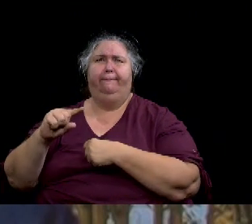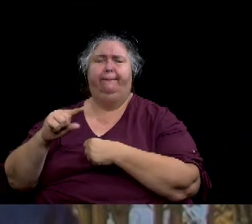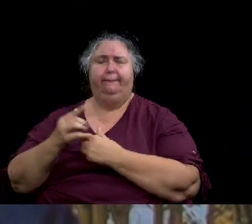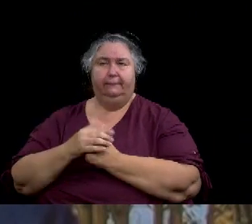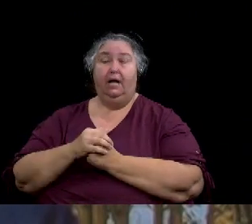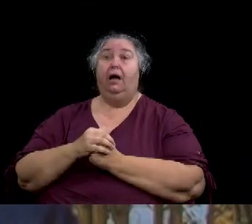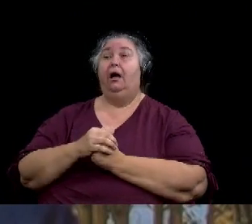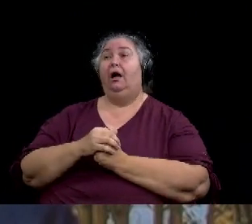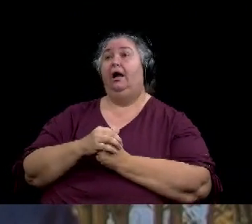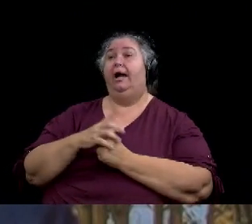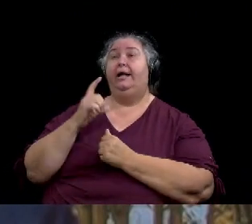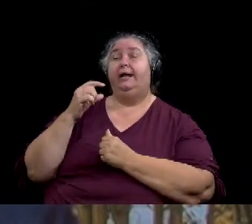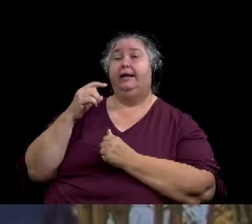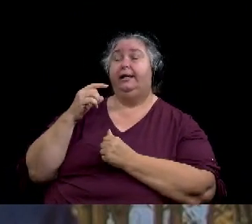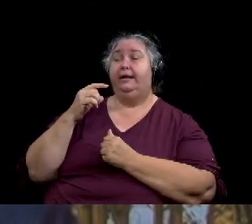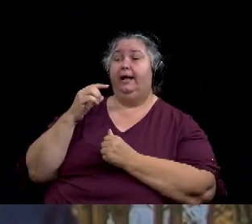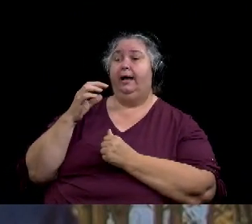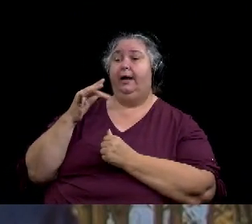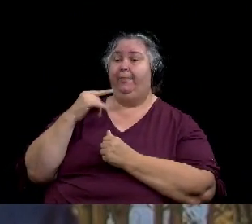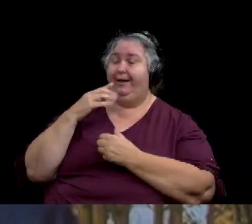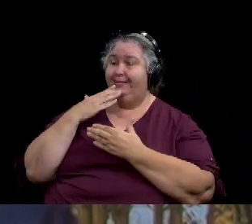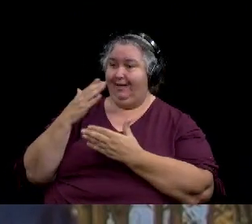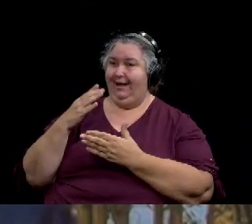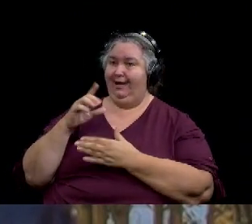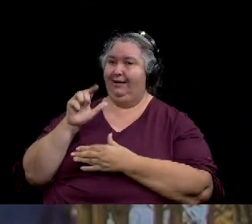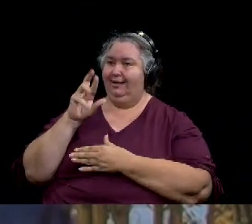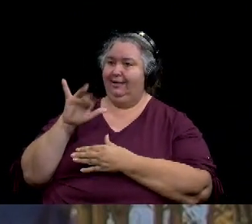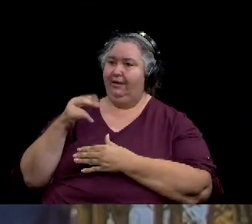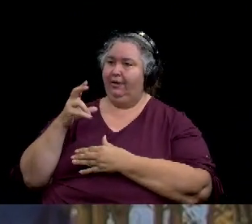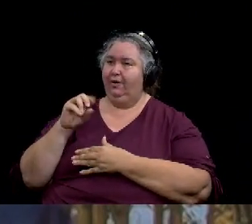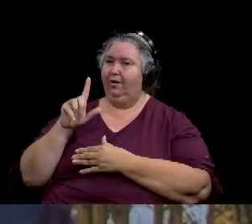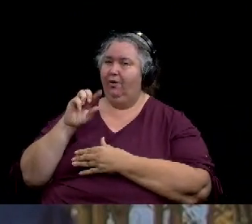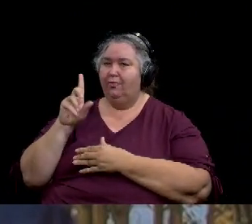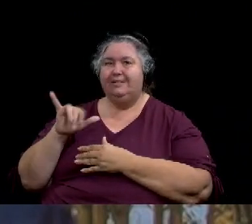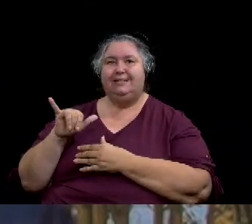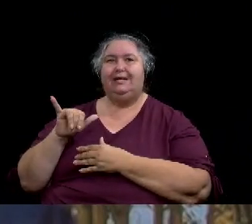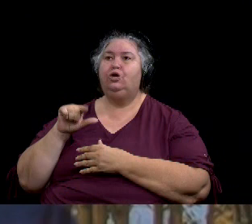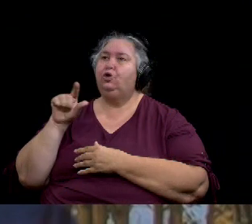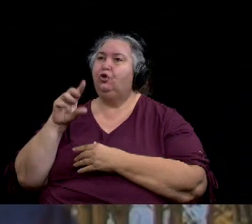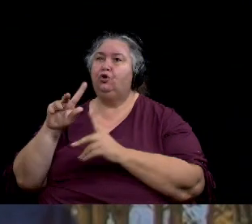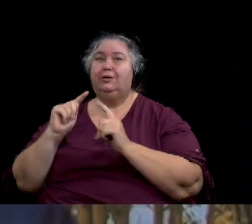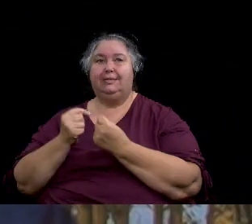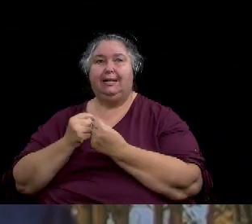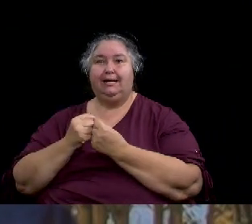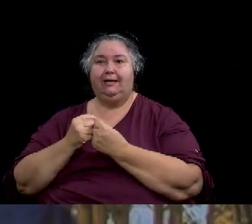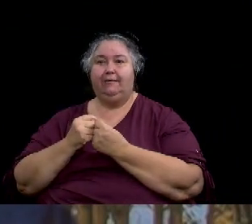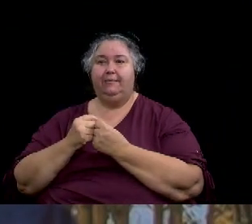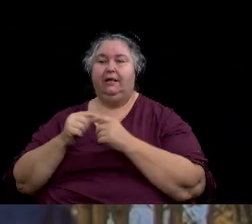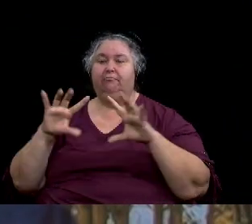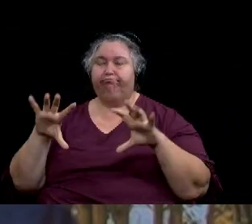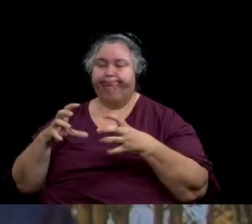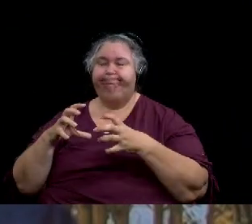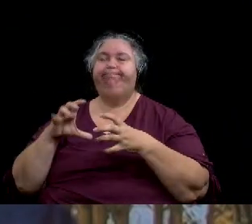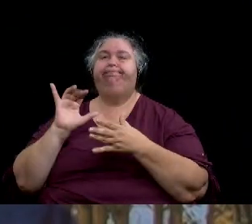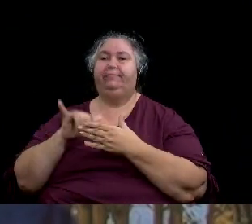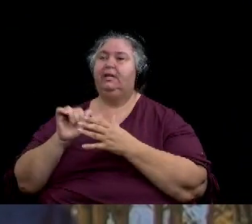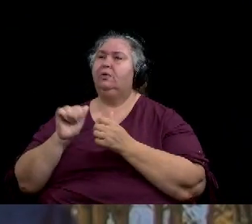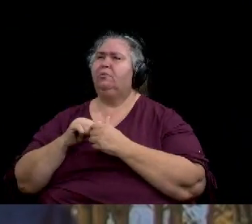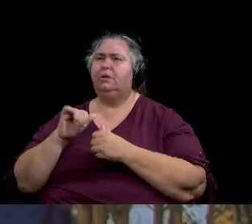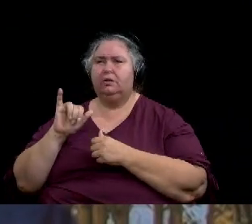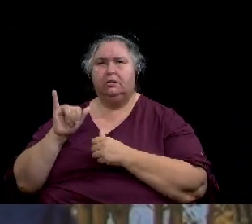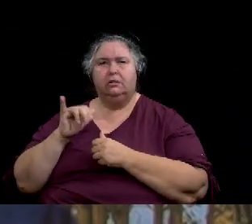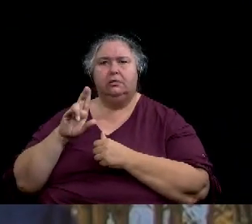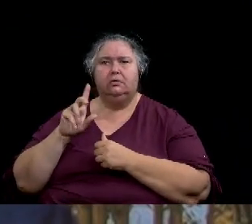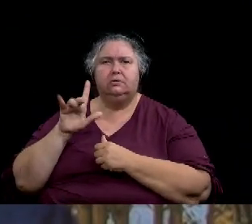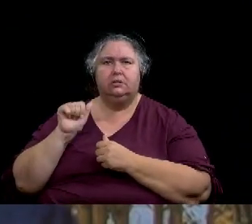I want to thank Larry Holsey. Thank you for you and your team for putting this together, along with Julie Olvera there